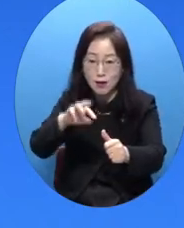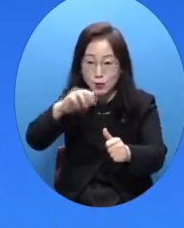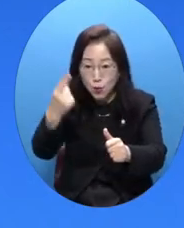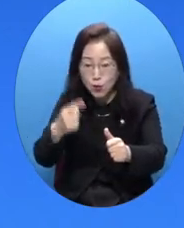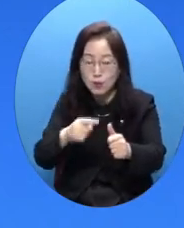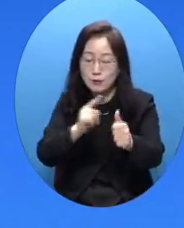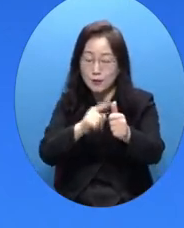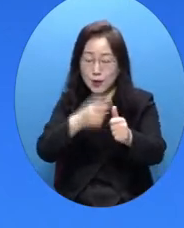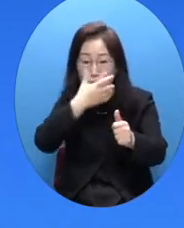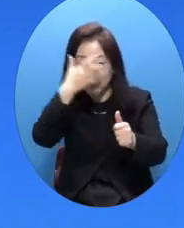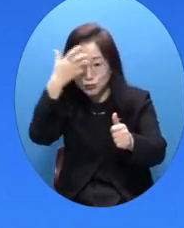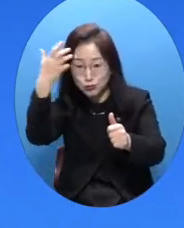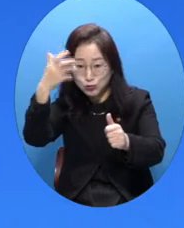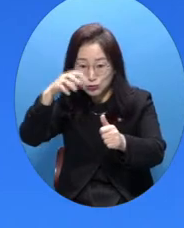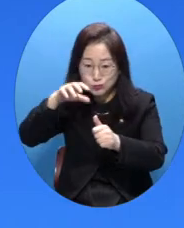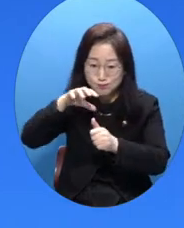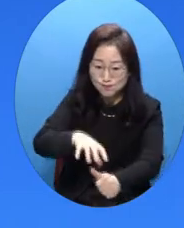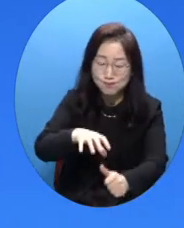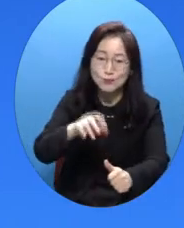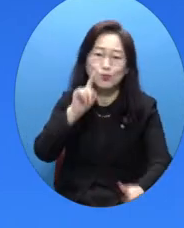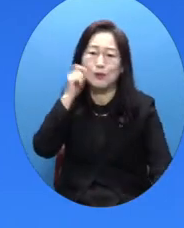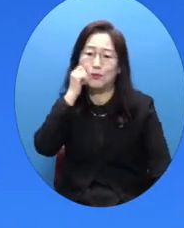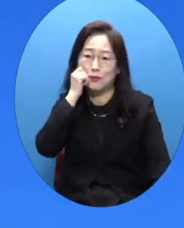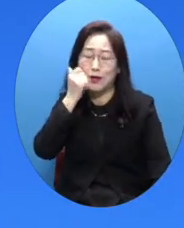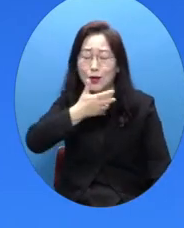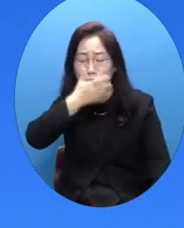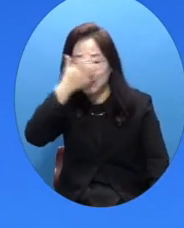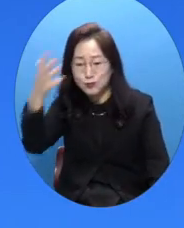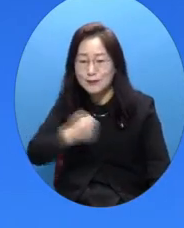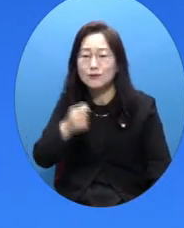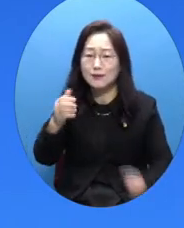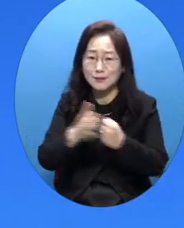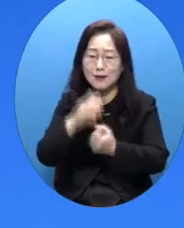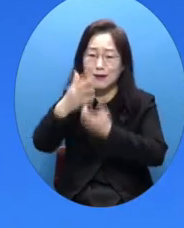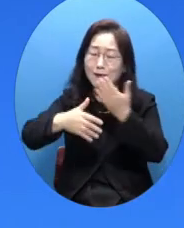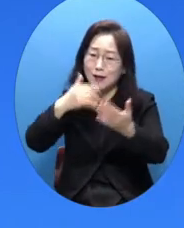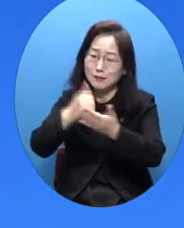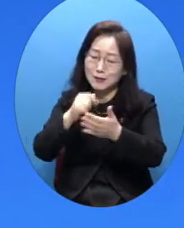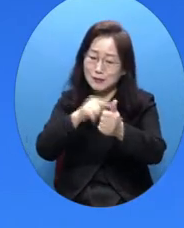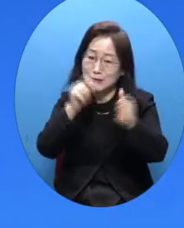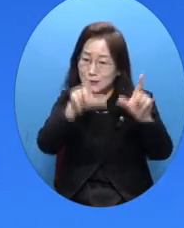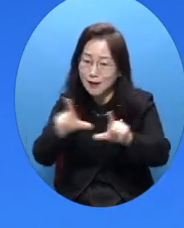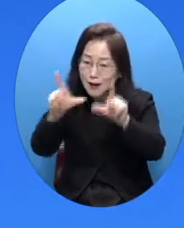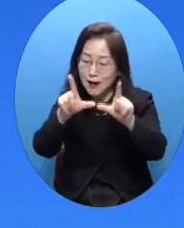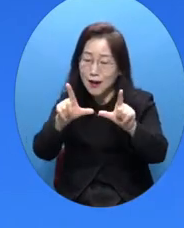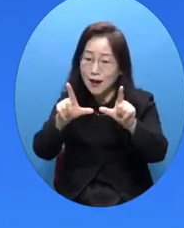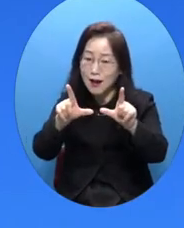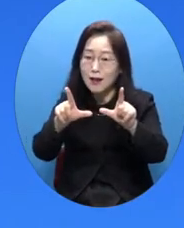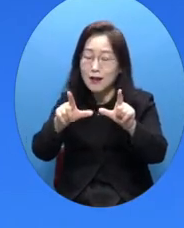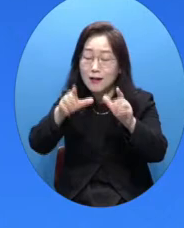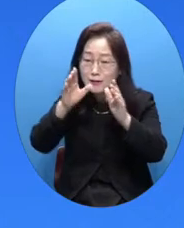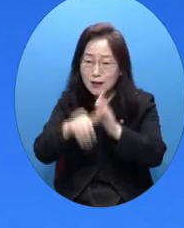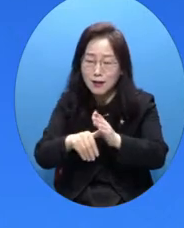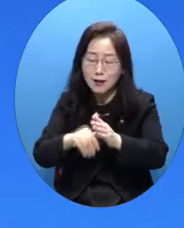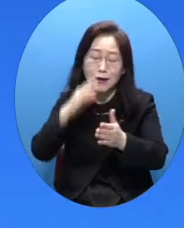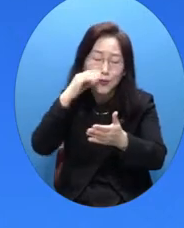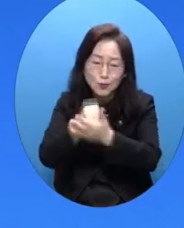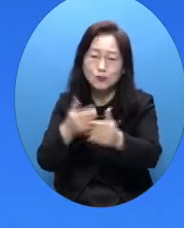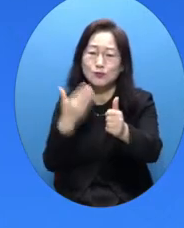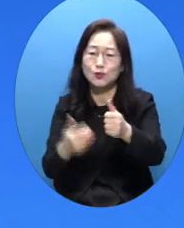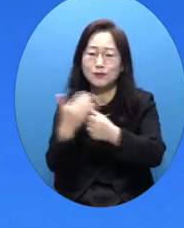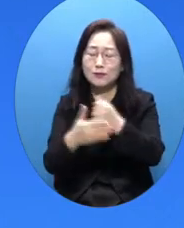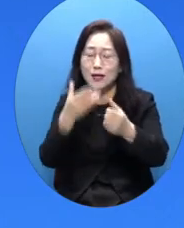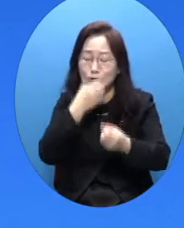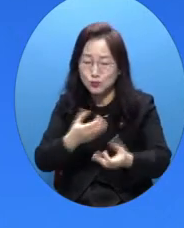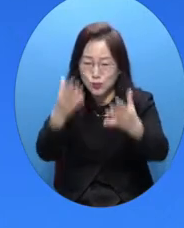no matter how big is the problem cannot confine any dreamers he was a dreaming person wherever he went he